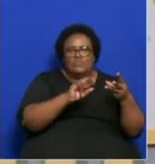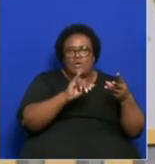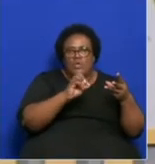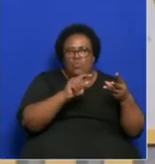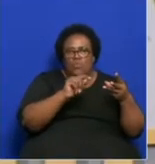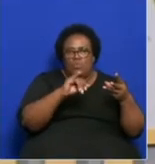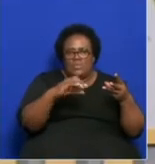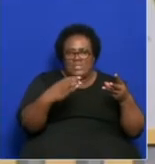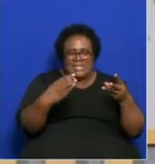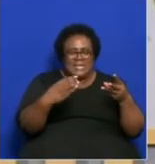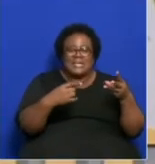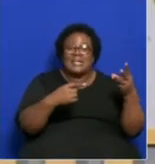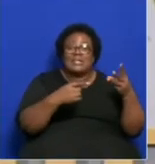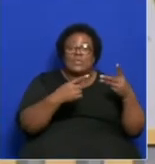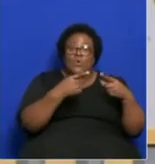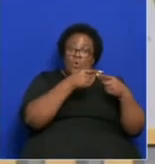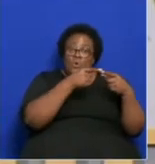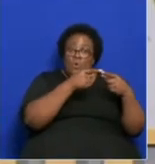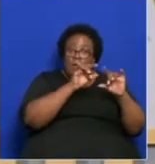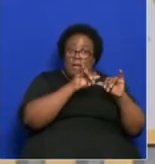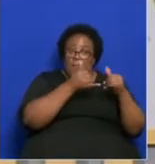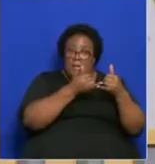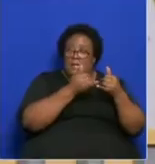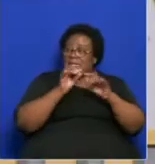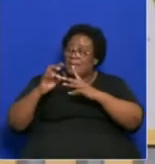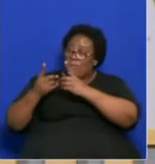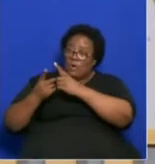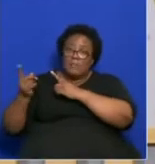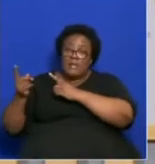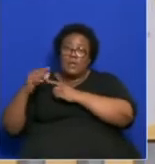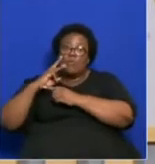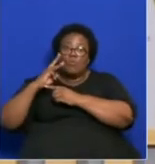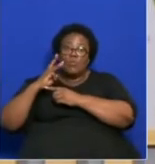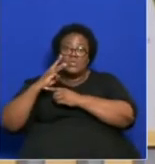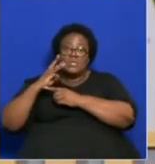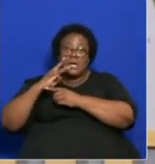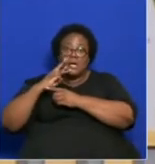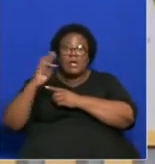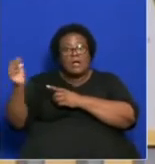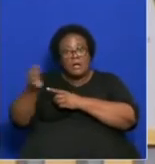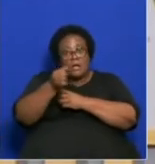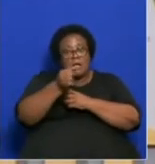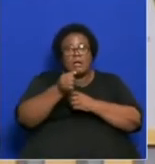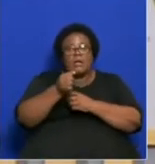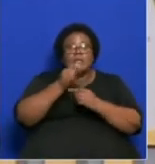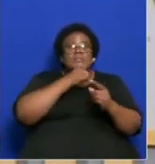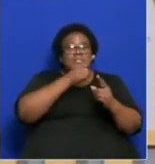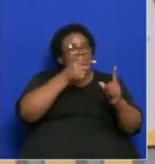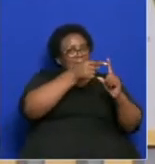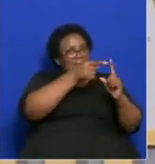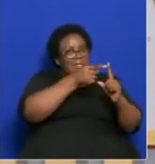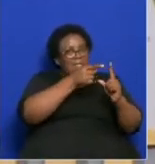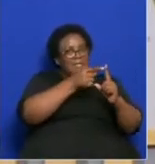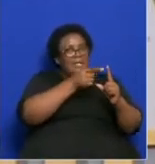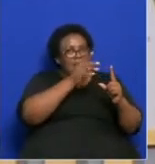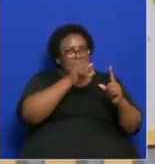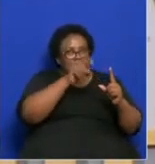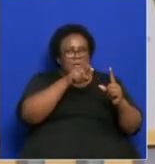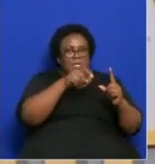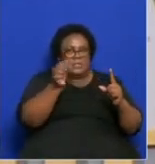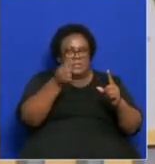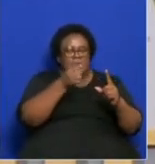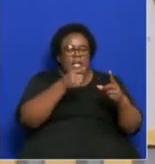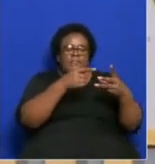instructed by the Department of Water and Sanitation. Malatji and Triotic